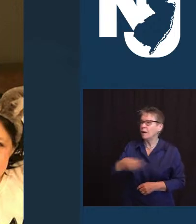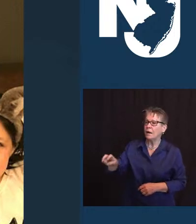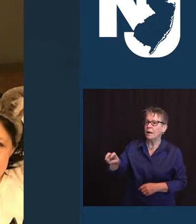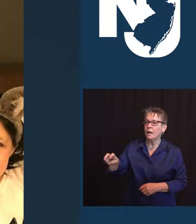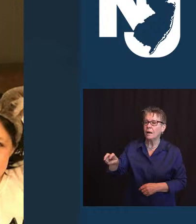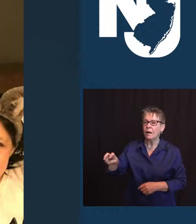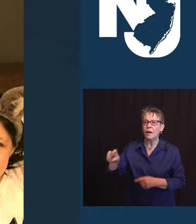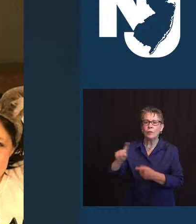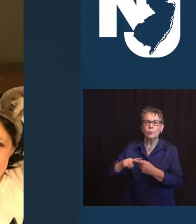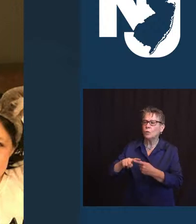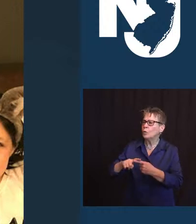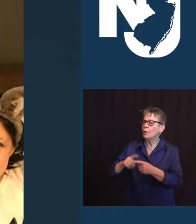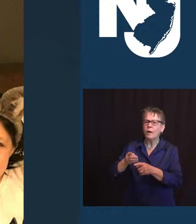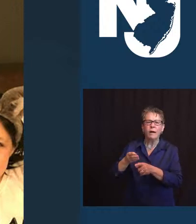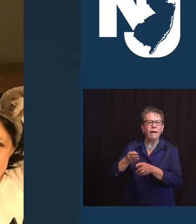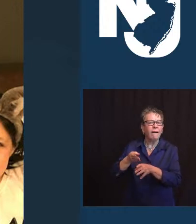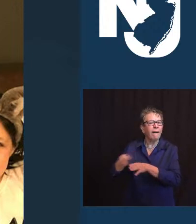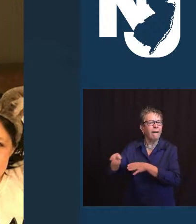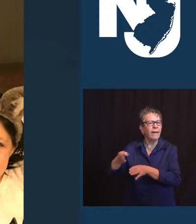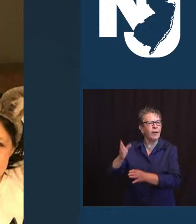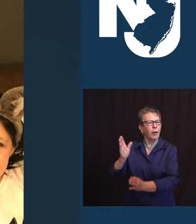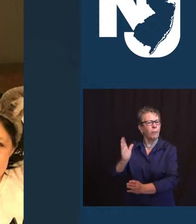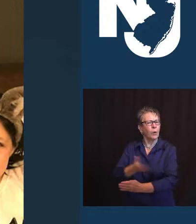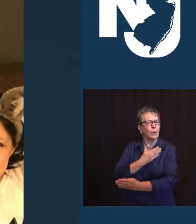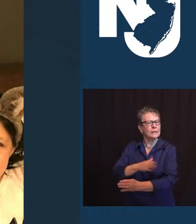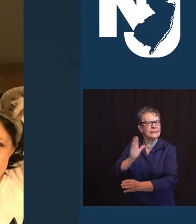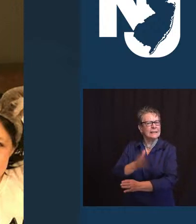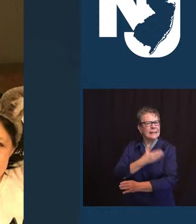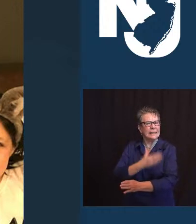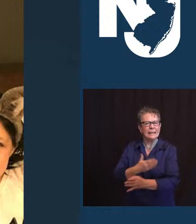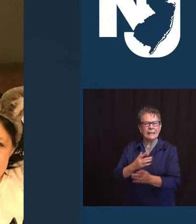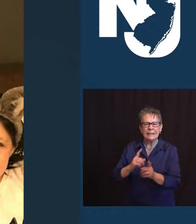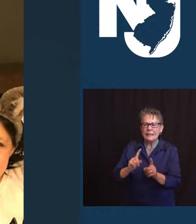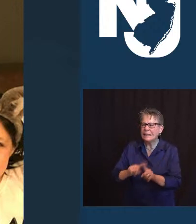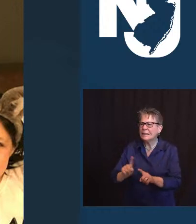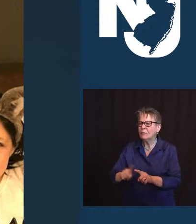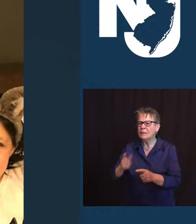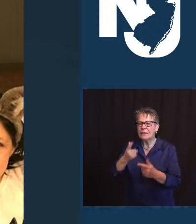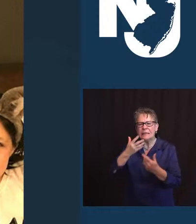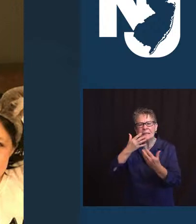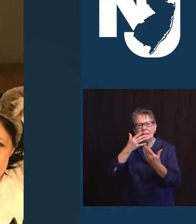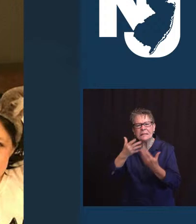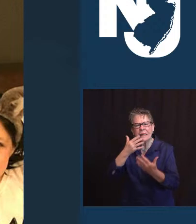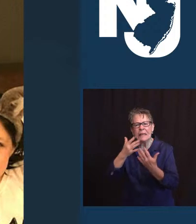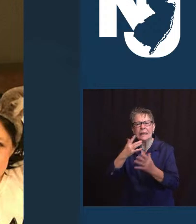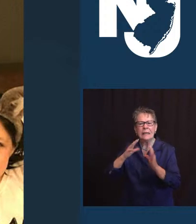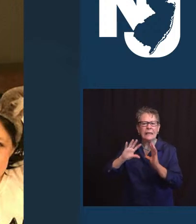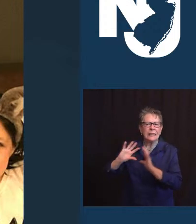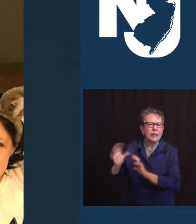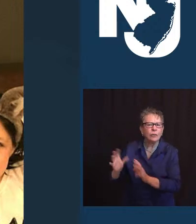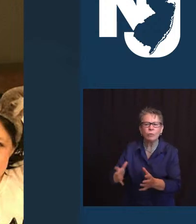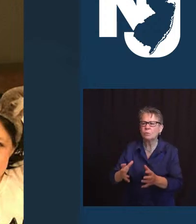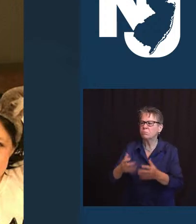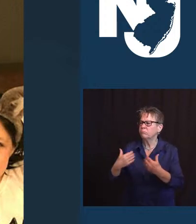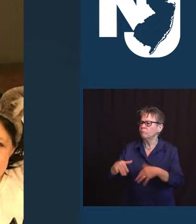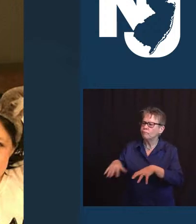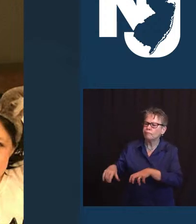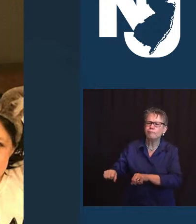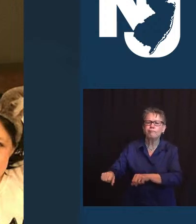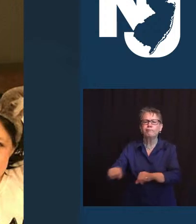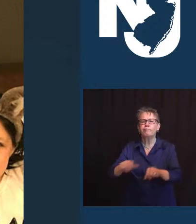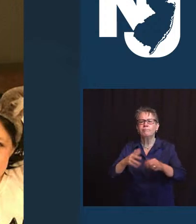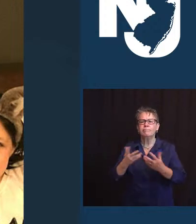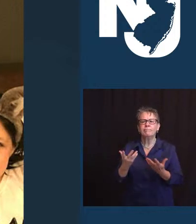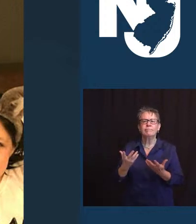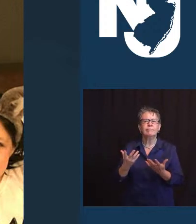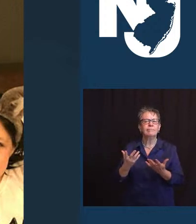was a founding member of the Three Po Tenors Singers. Those endeavors aside, he always said his day